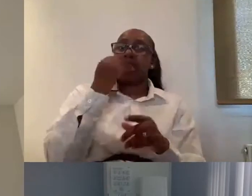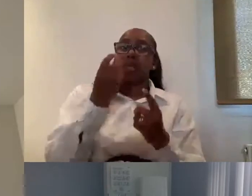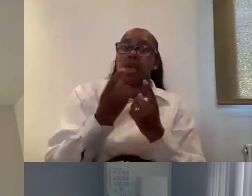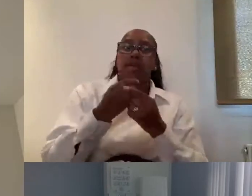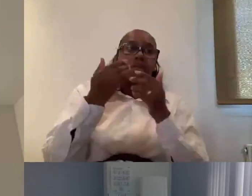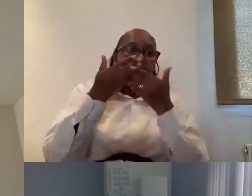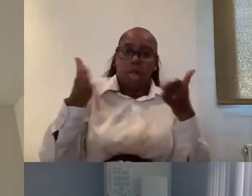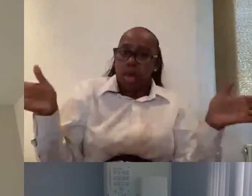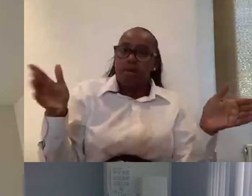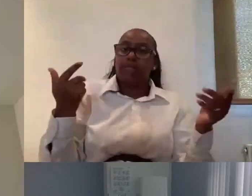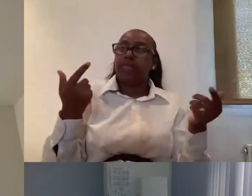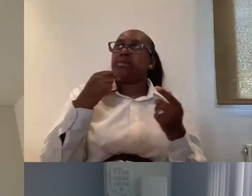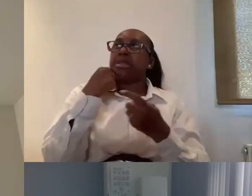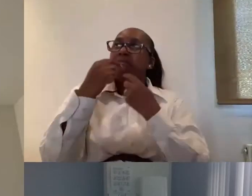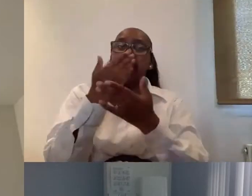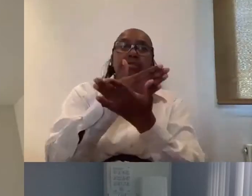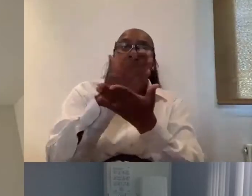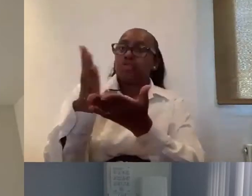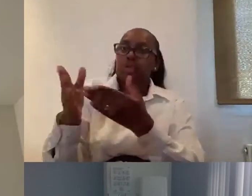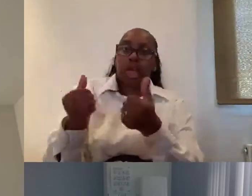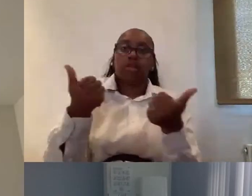very open and everyone has shared their data widely.